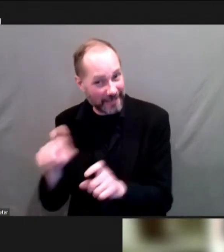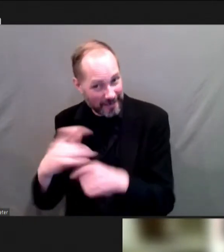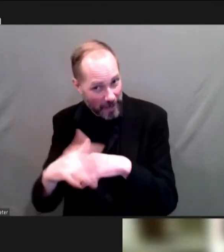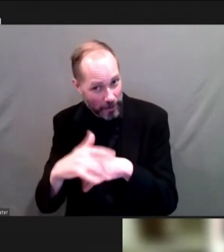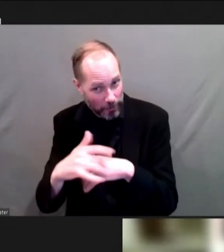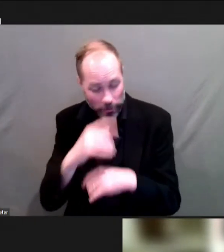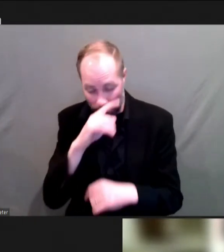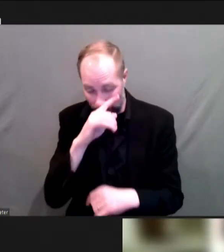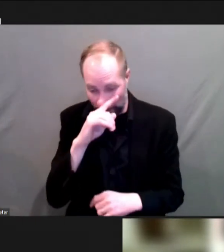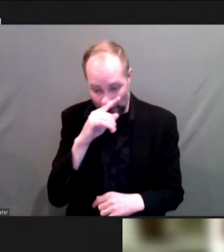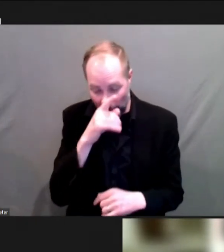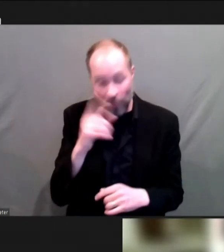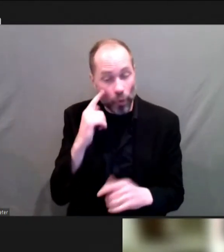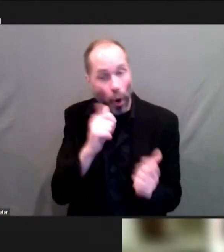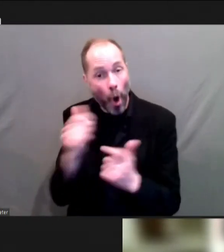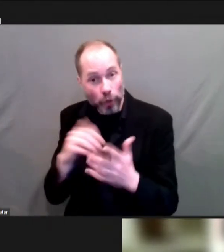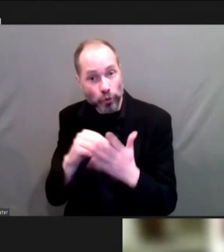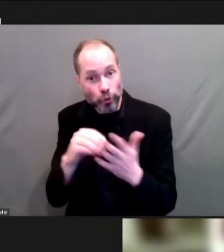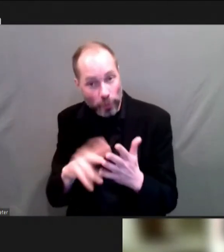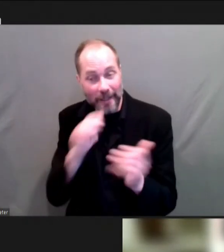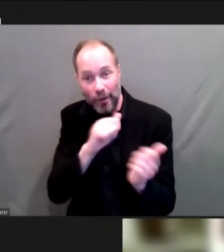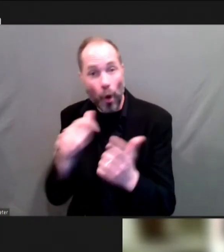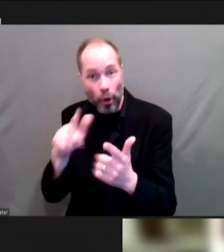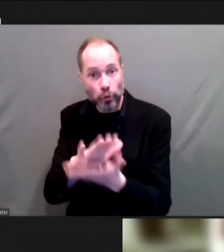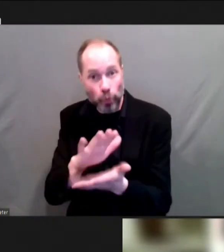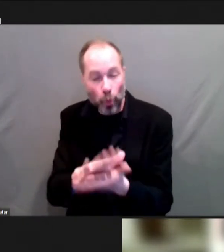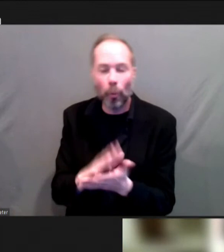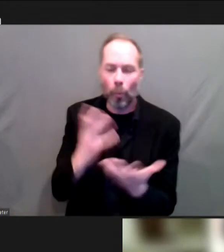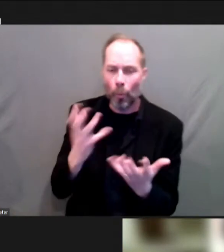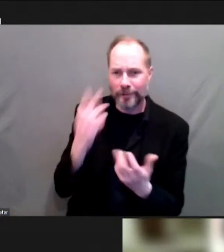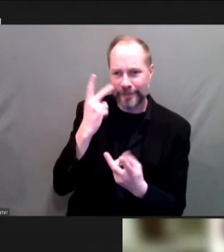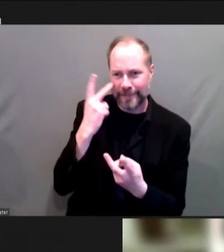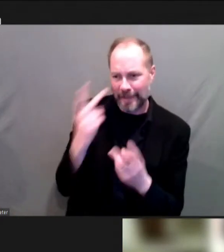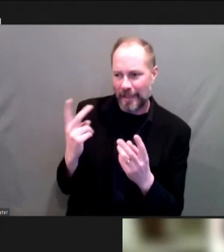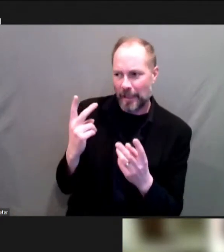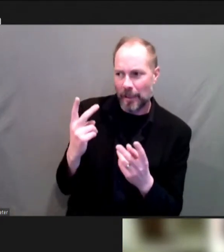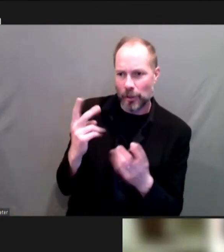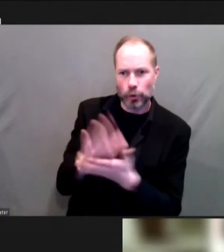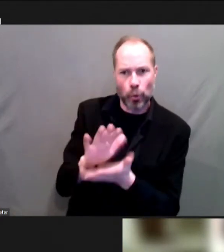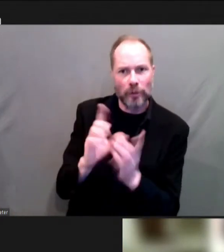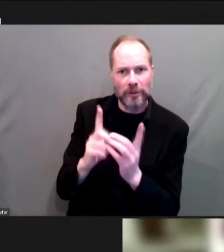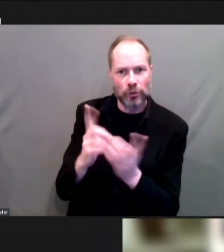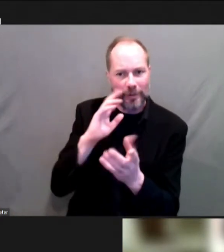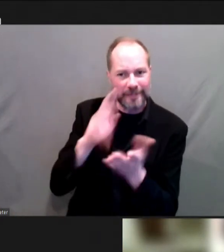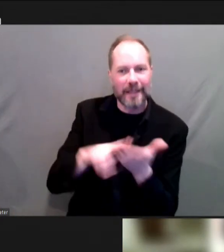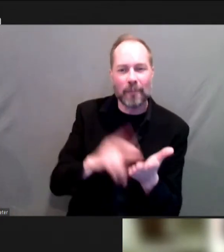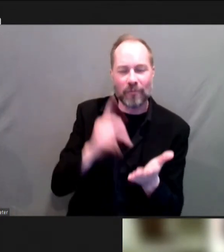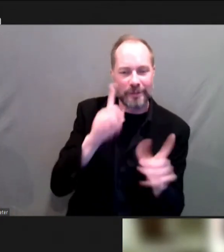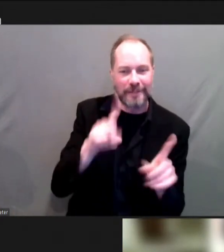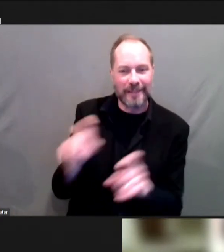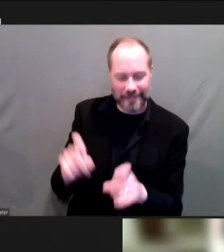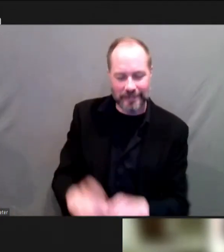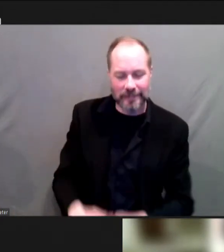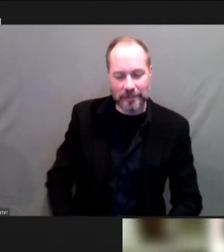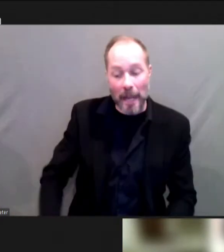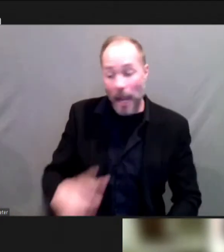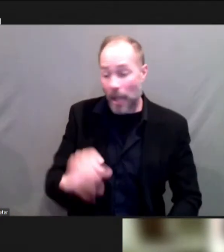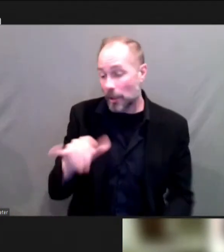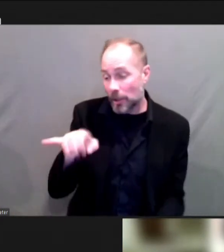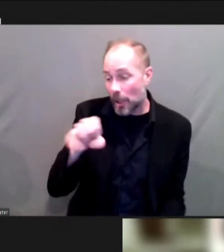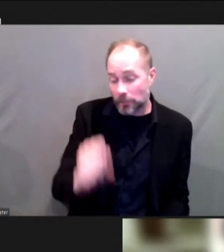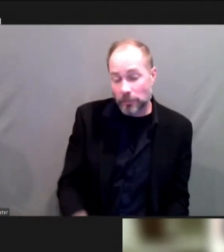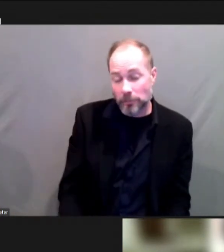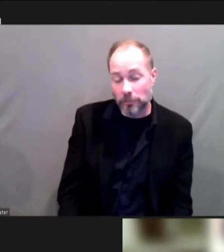every student in every school. We would love to see more school districts sign up for that. It's been steadily increasing since we rolled that out. And yes,